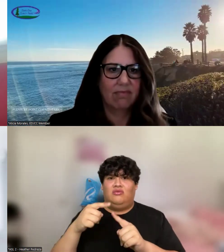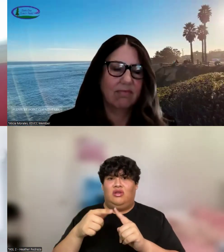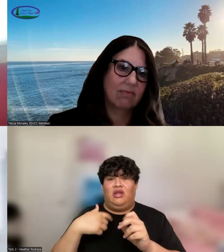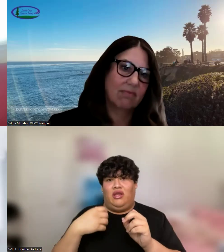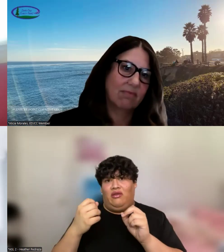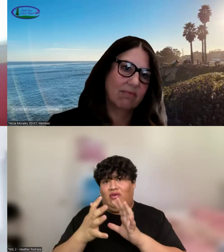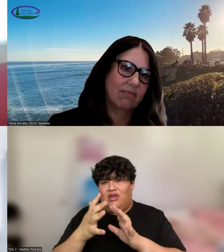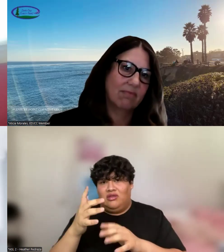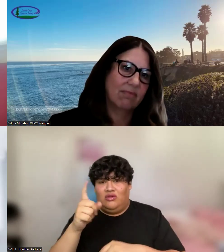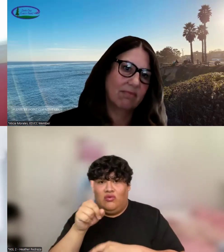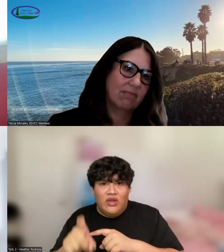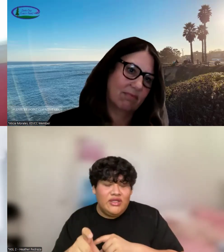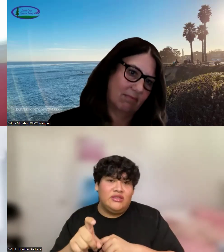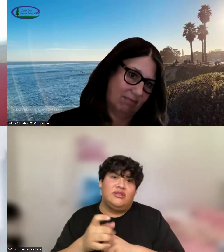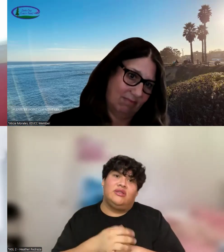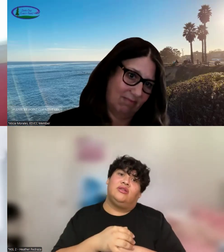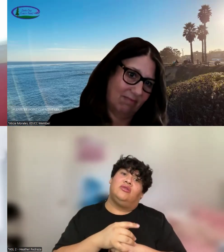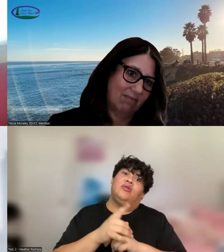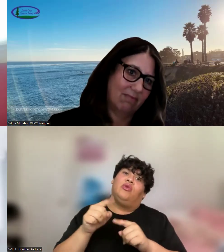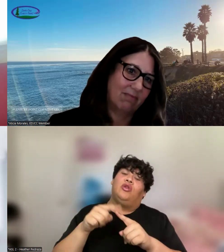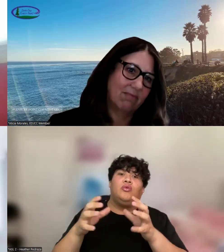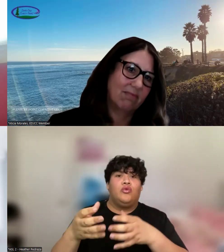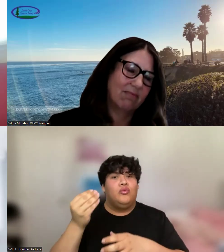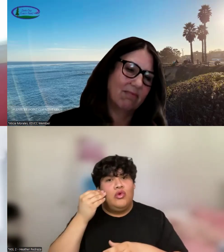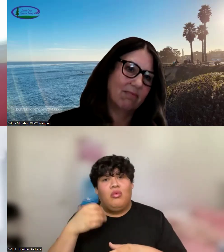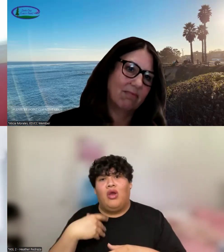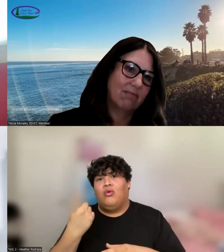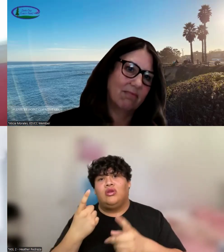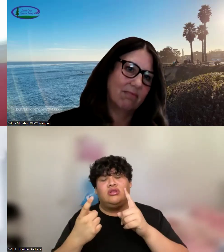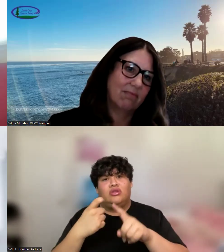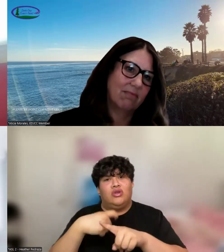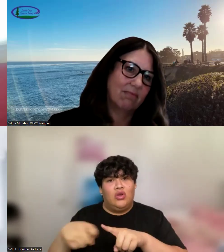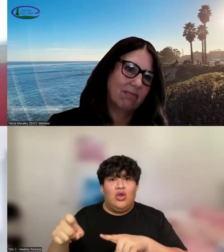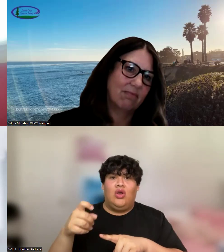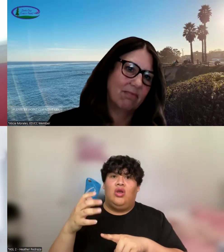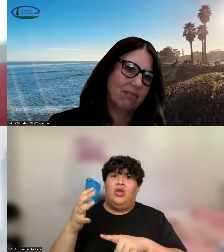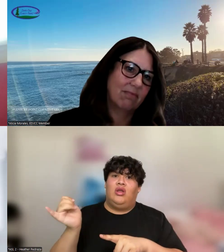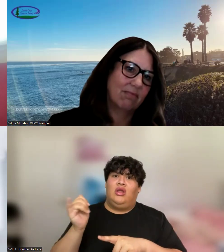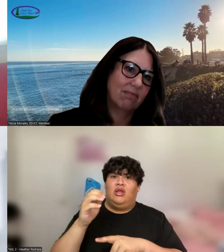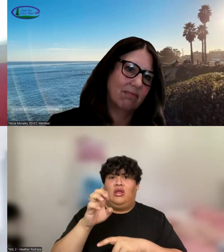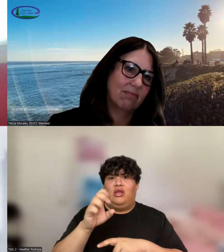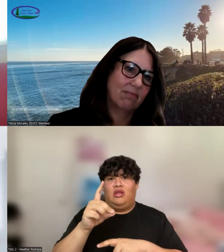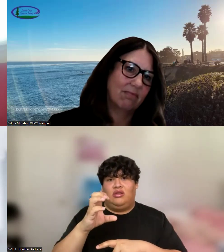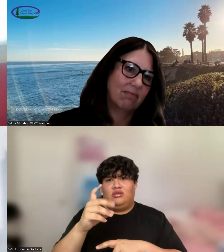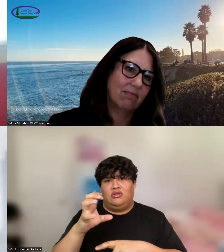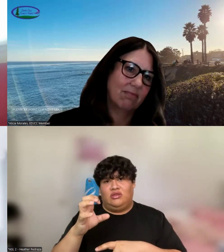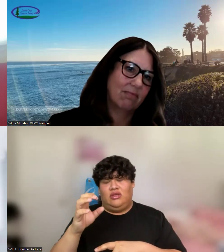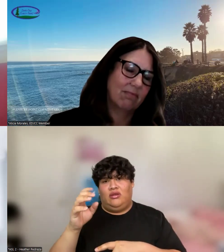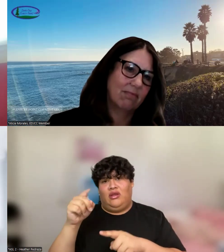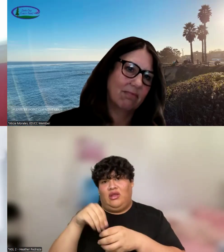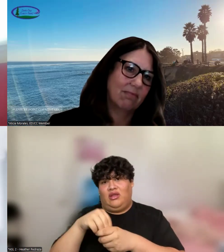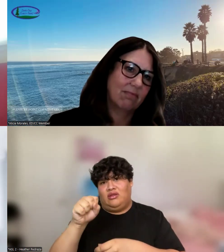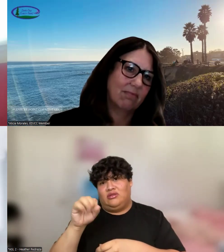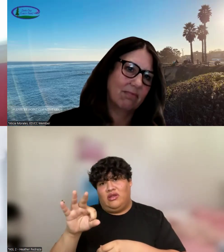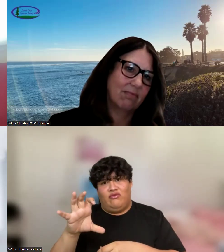question regarding a group home, I ended up calling a fellow previous EDJCC member that was in San Francisco, but their